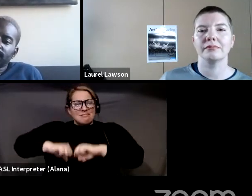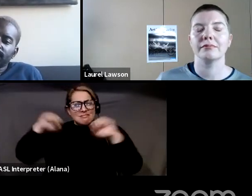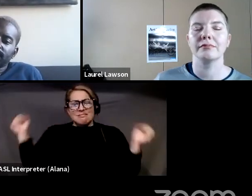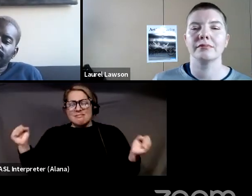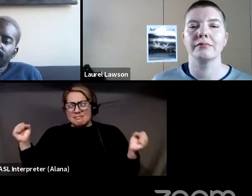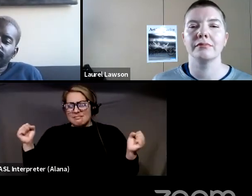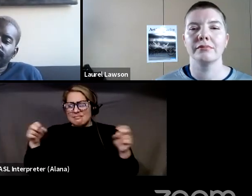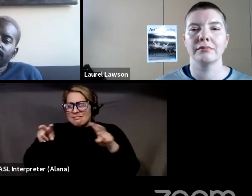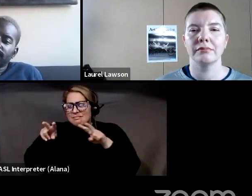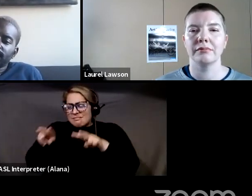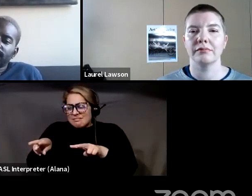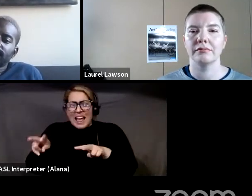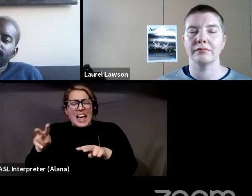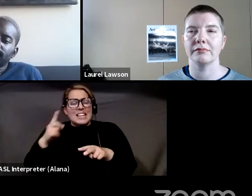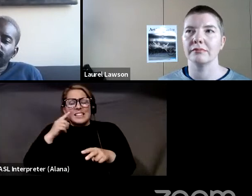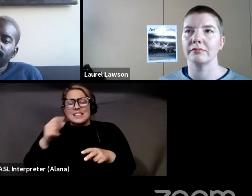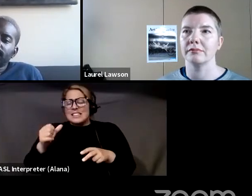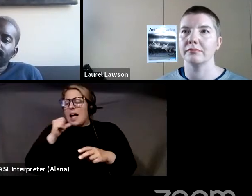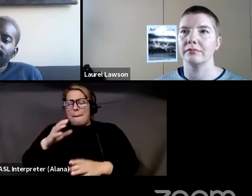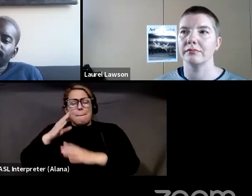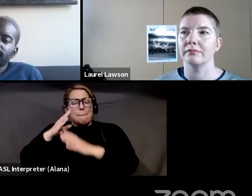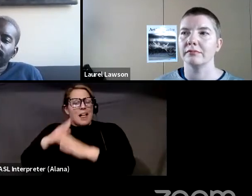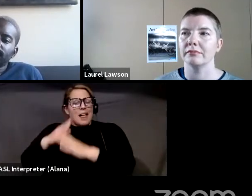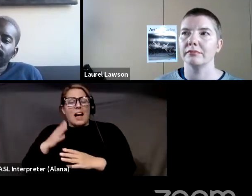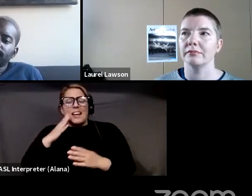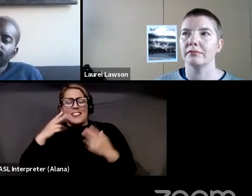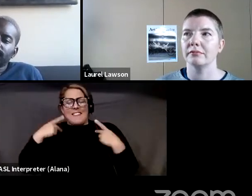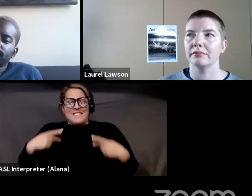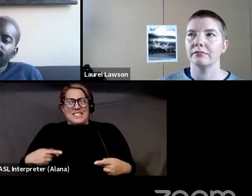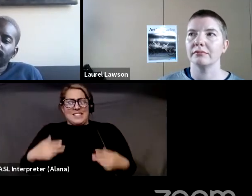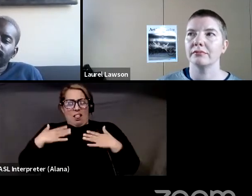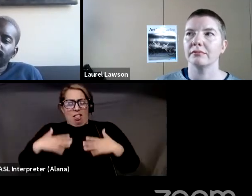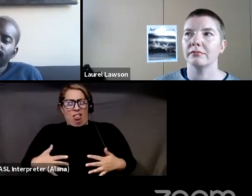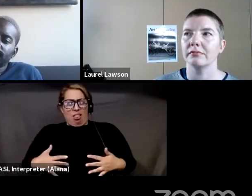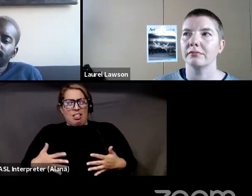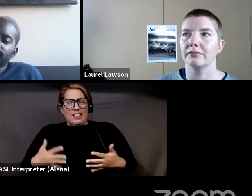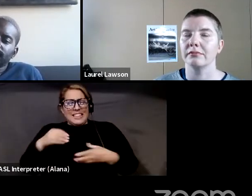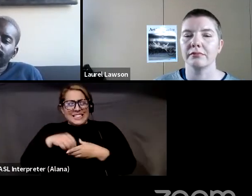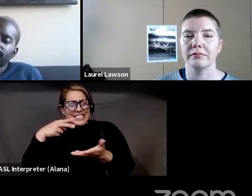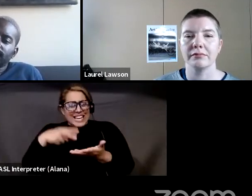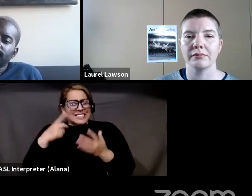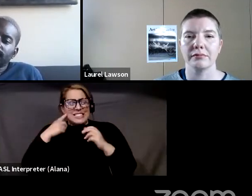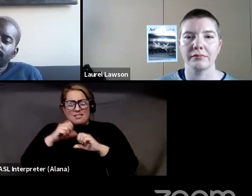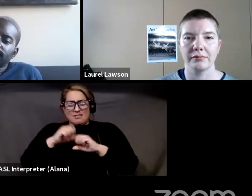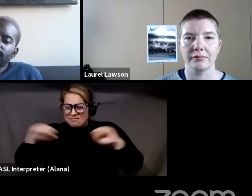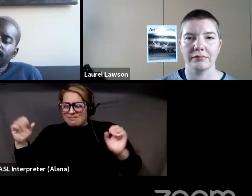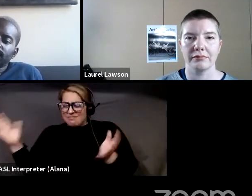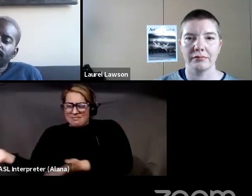physical body in dance, and then like questioning or pushing